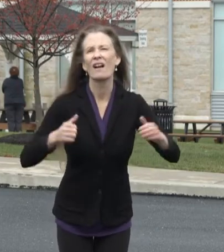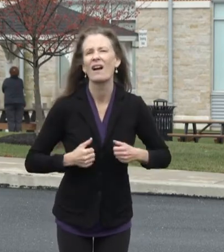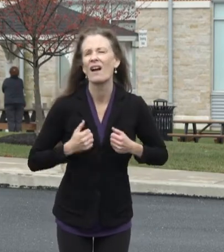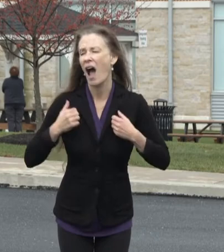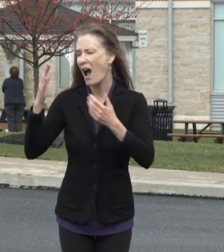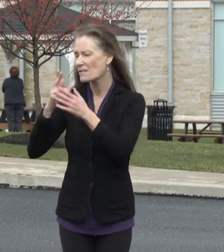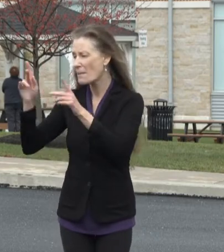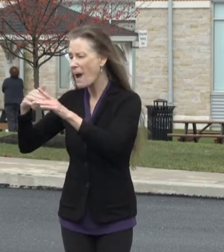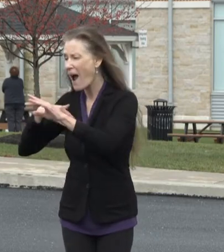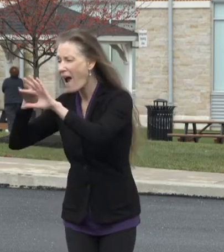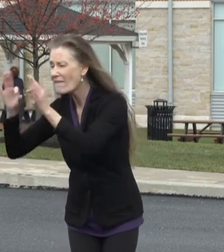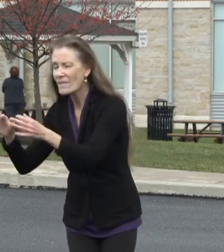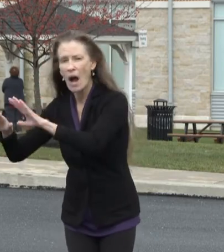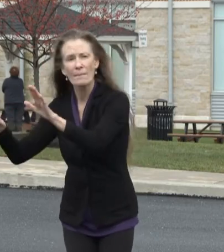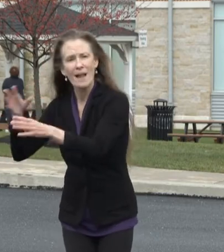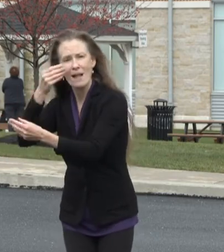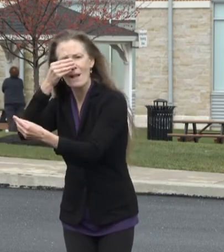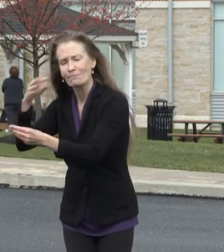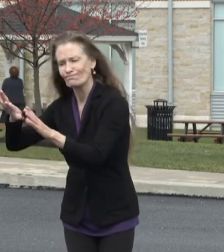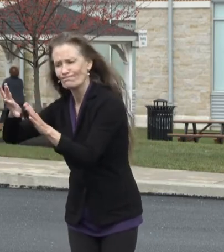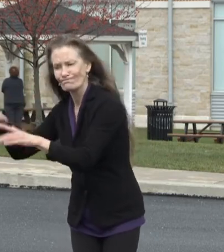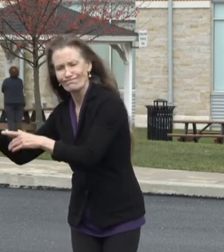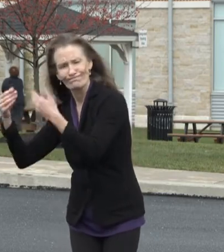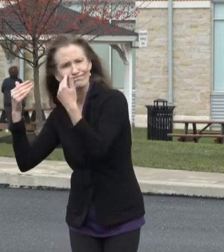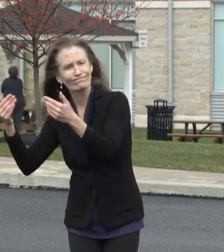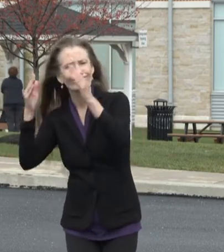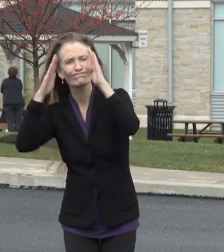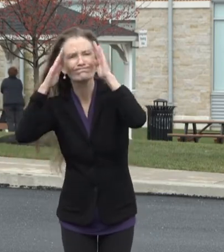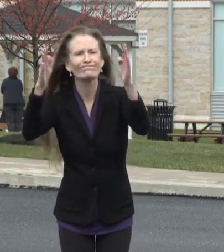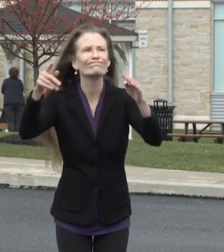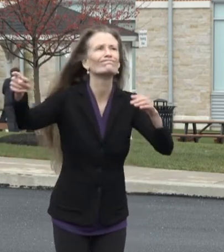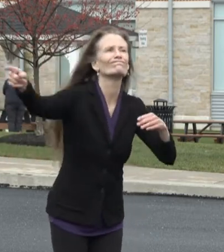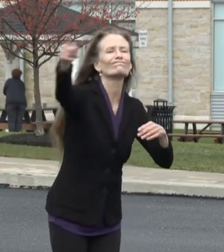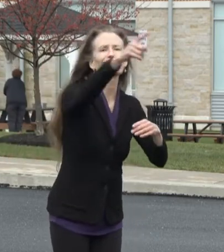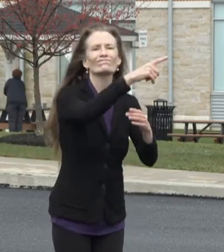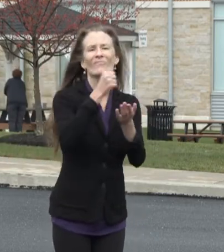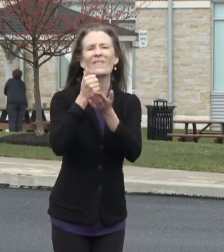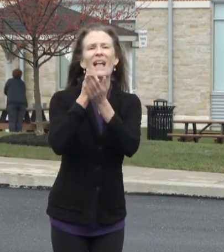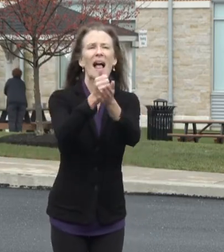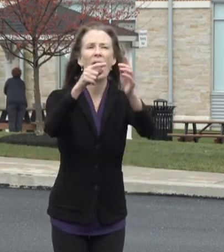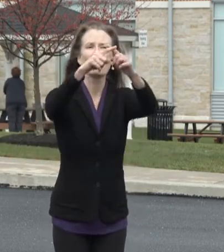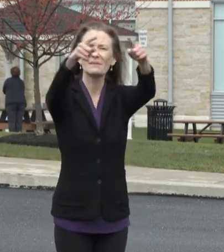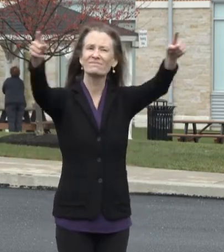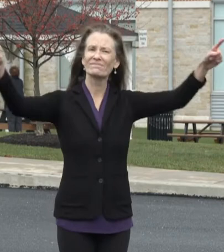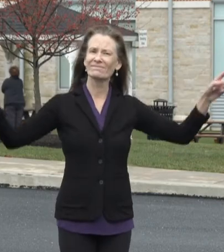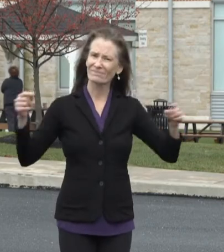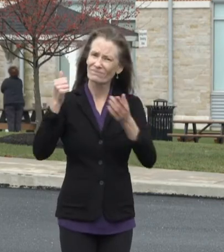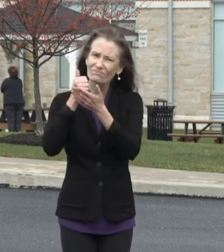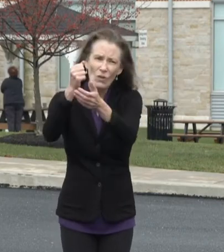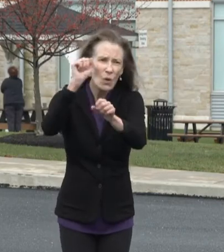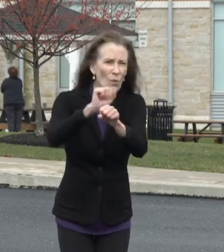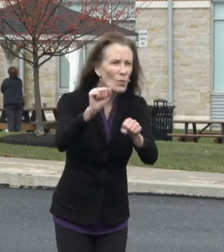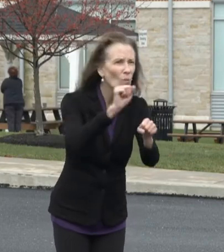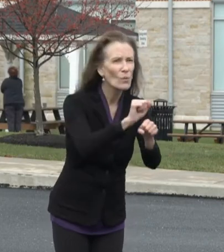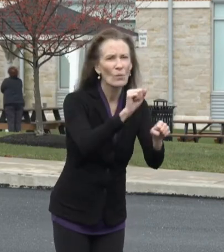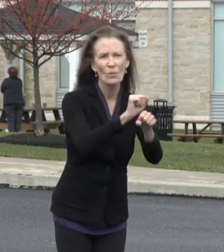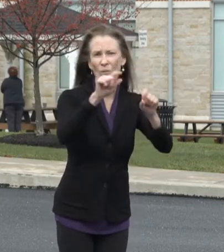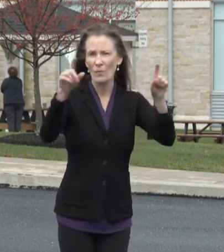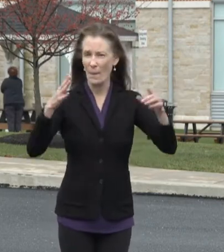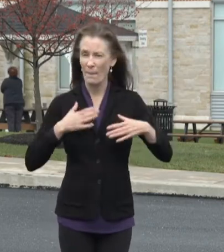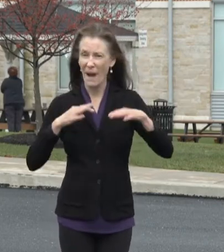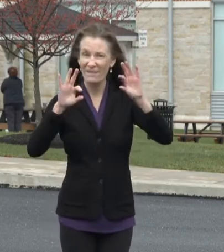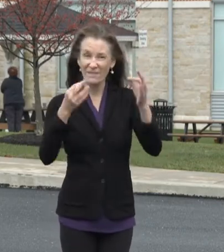into the Guard on the title that they can to be able to work. They've left their families at home. They're